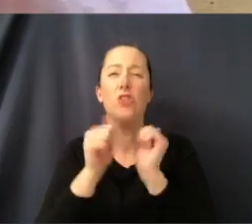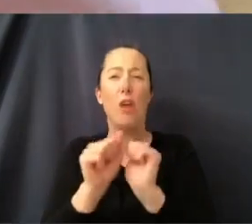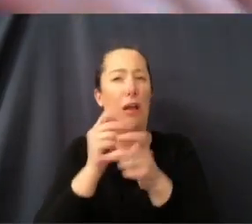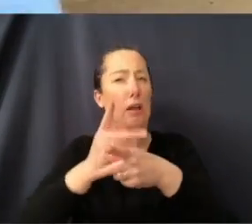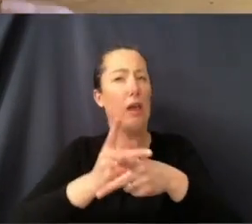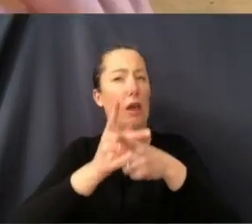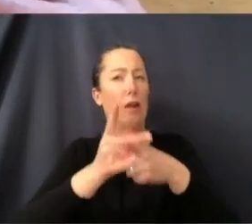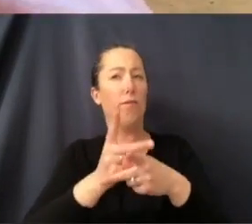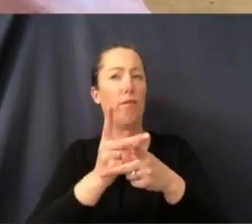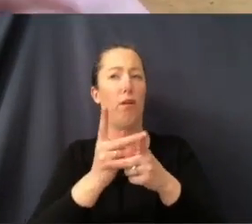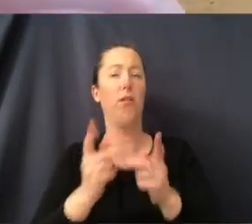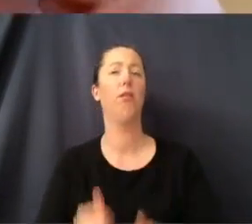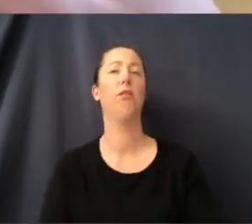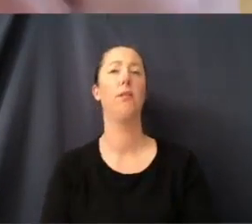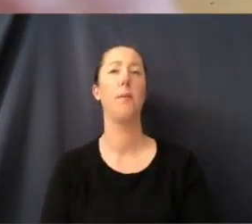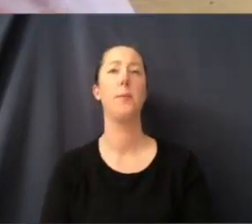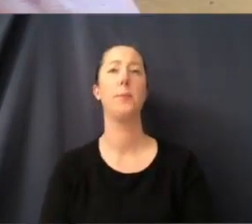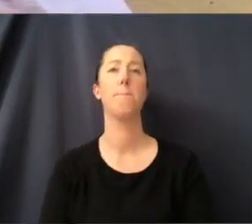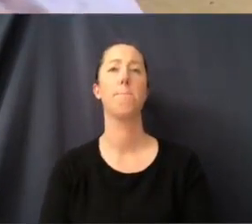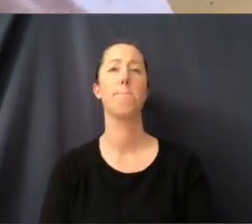fortune teller will work.